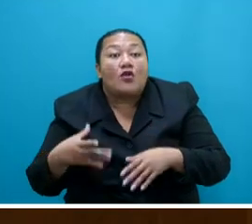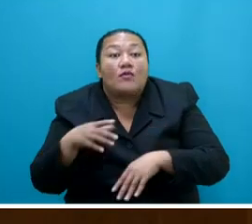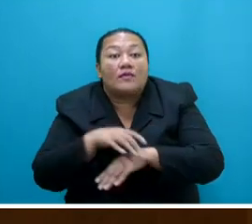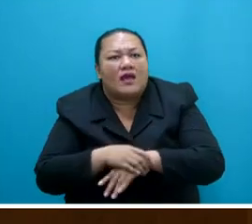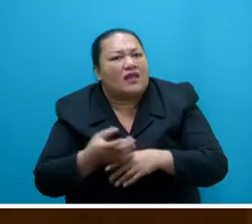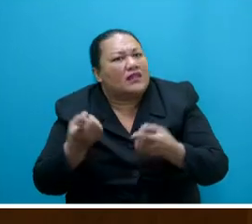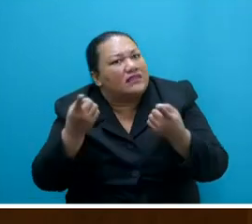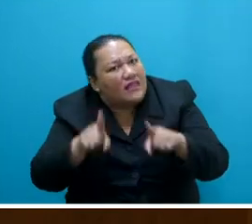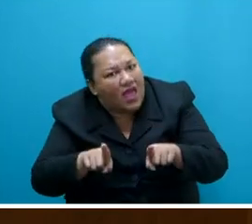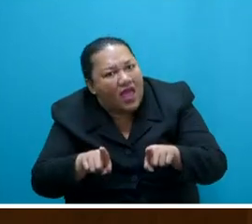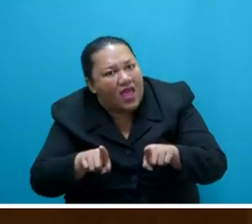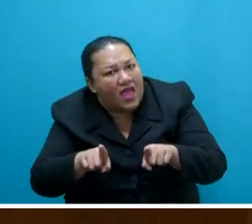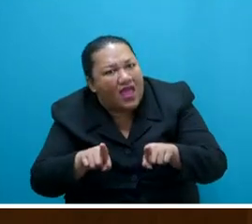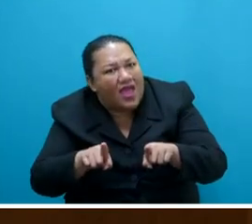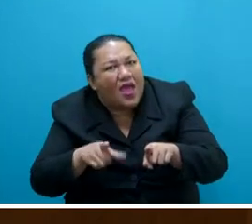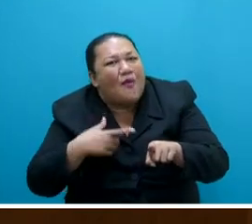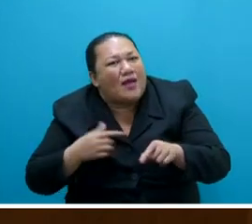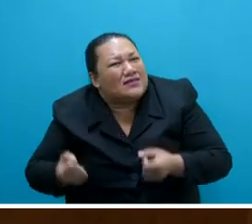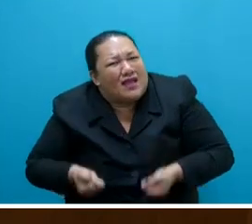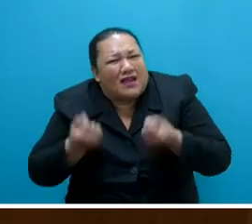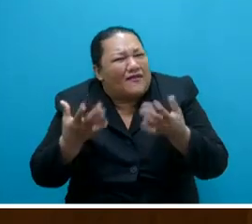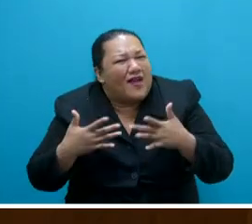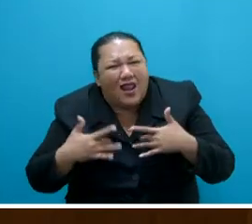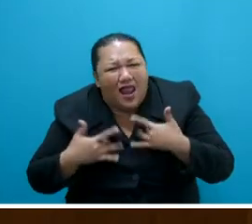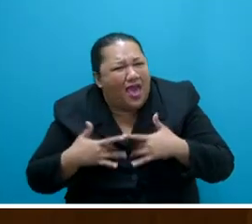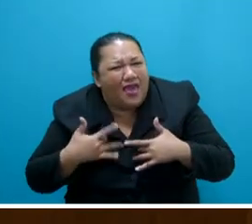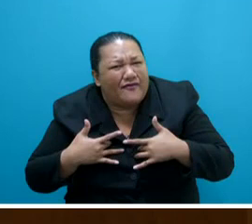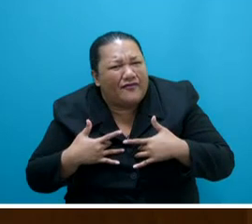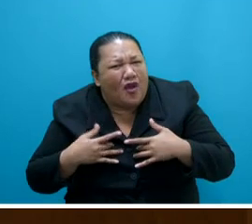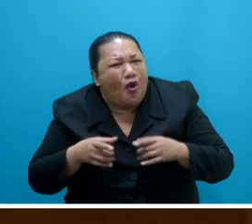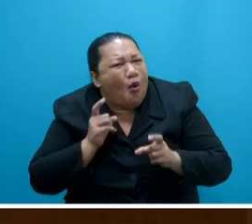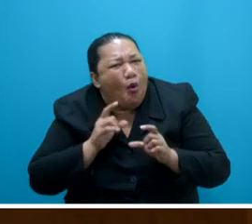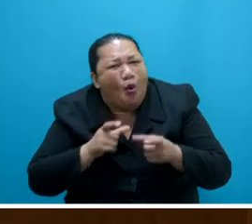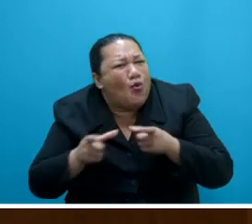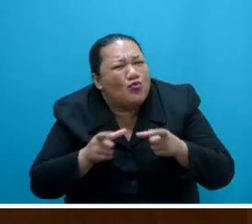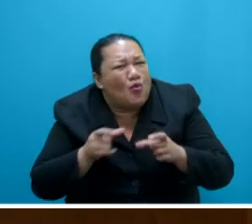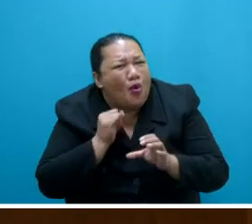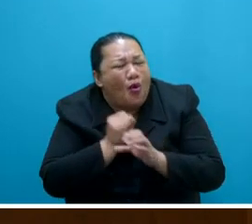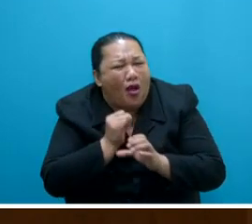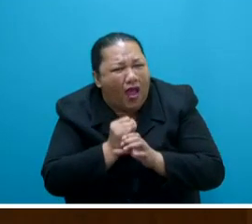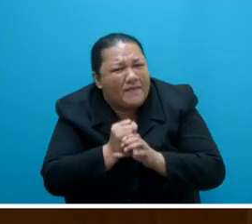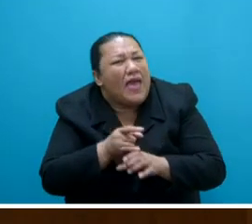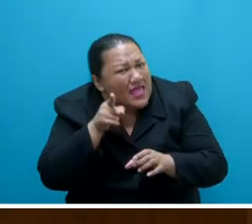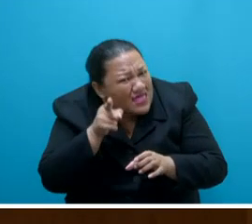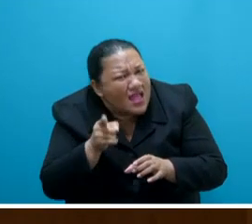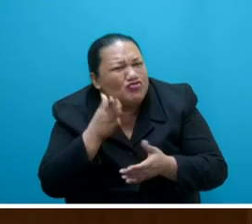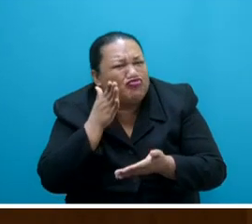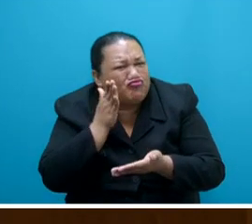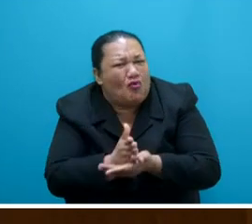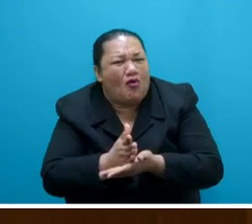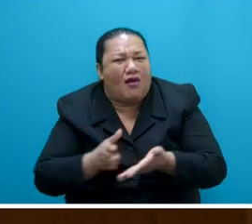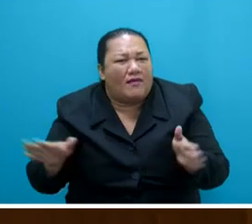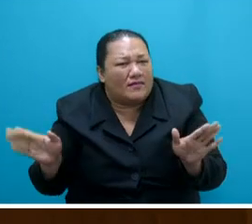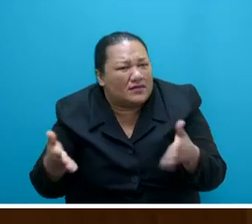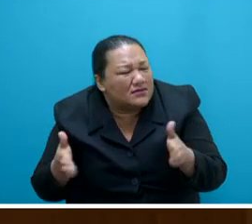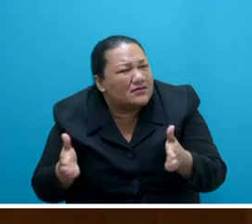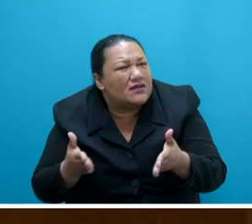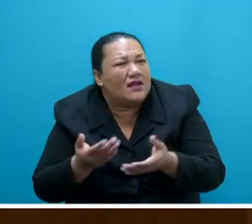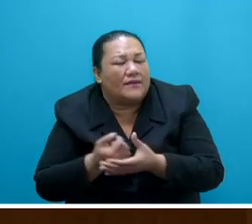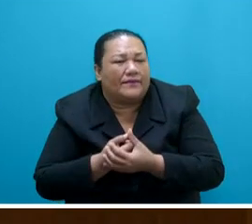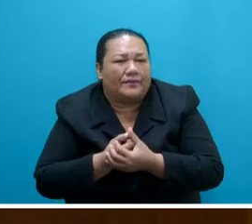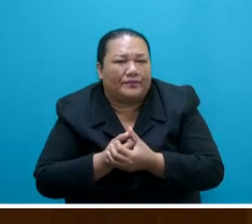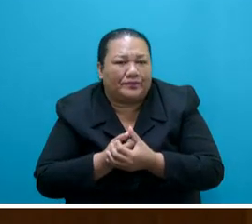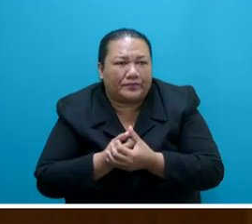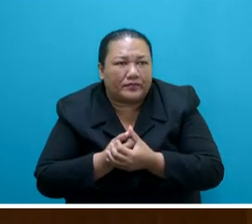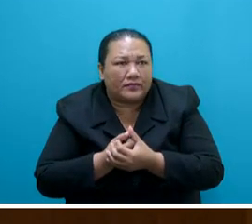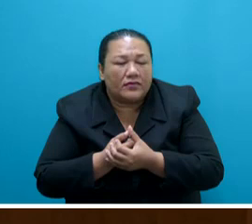To the members of the opposition, that is where you'll find true patriotism. You will not find it